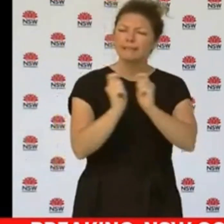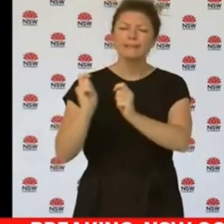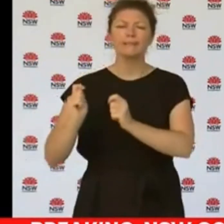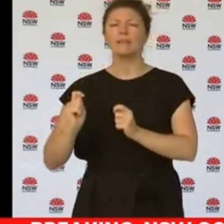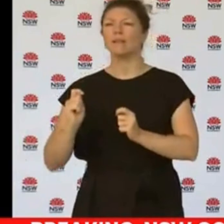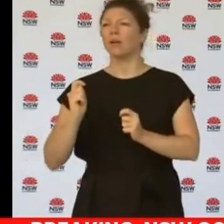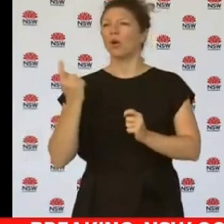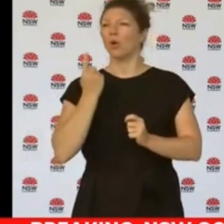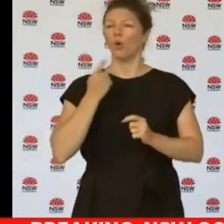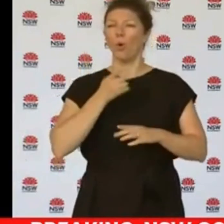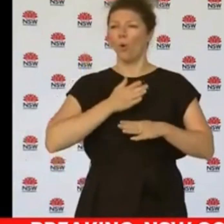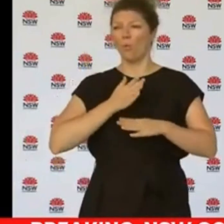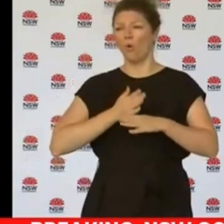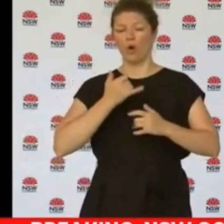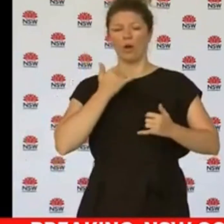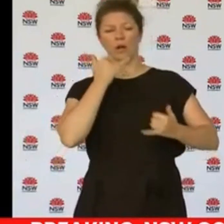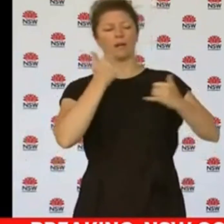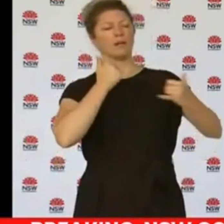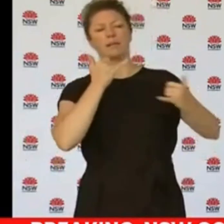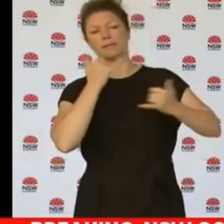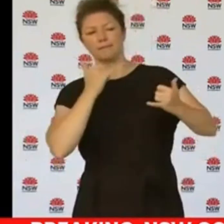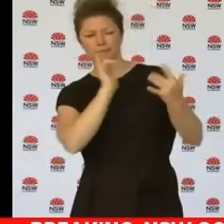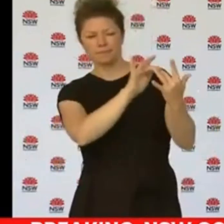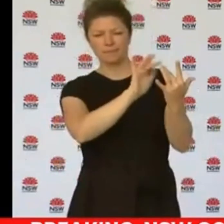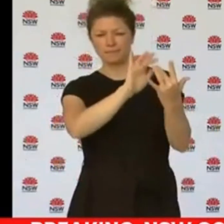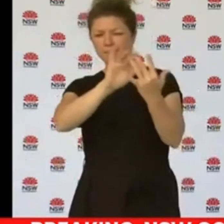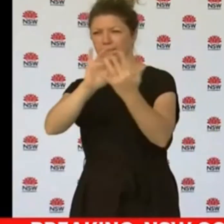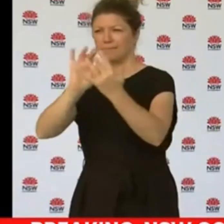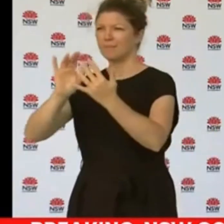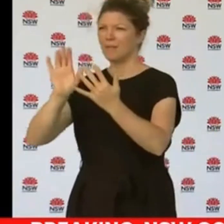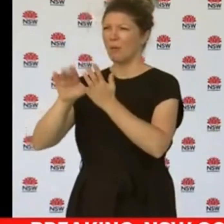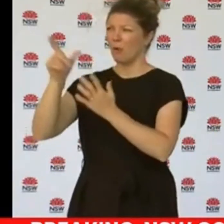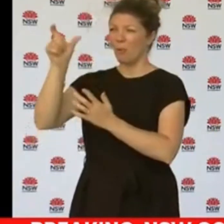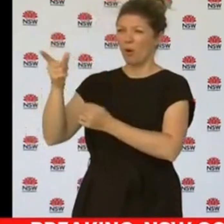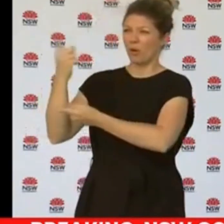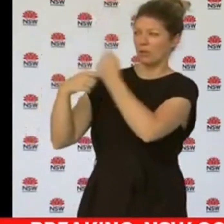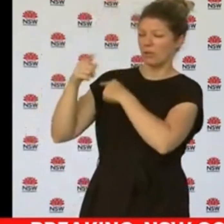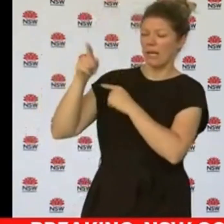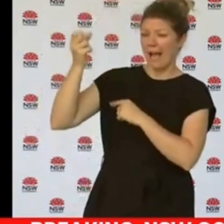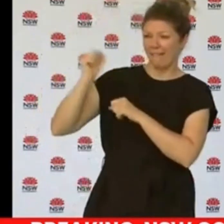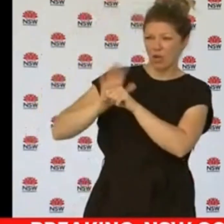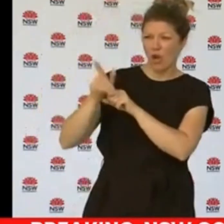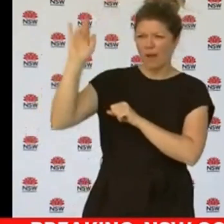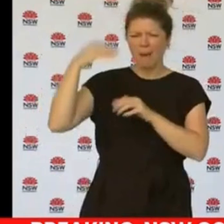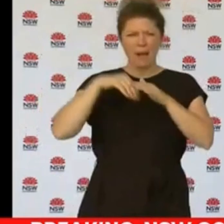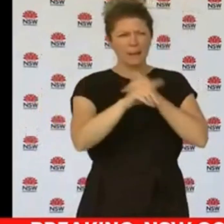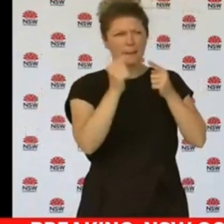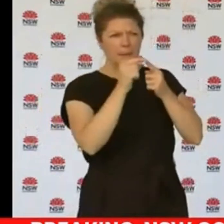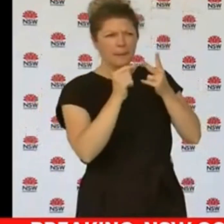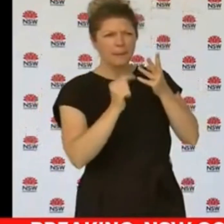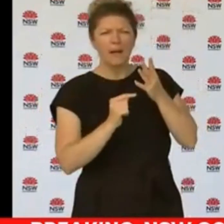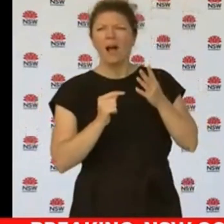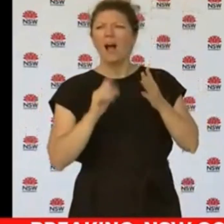was polite in her response, but sometimes members of the community forget to tell us things, or they don't remember as much what they've done, and they might